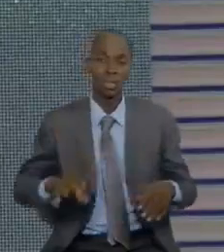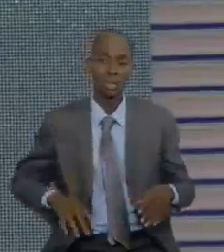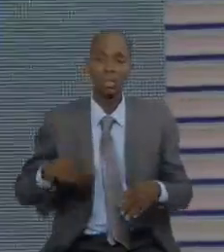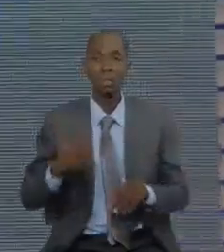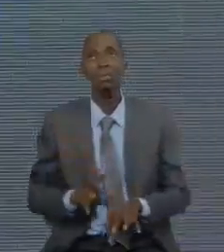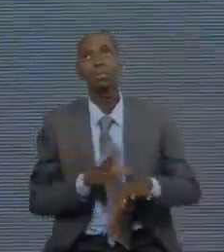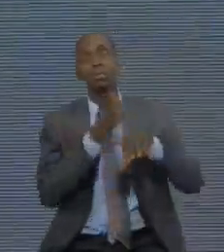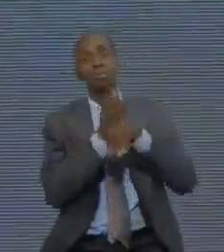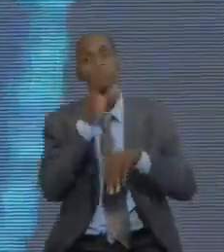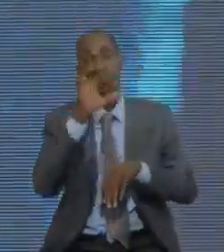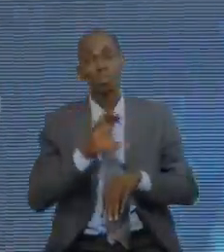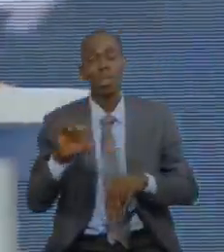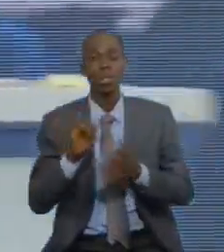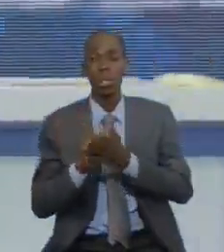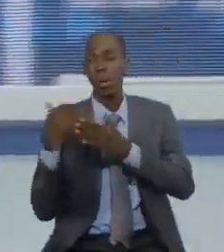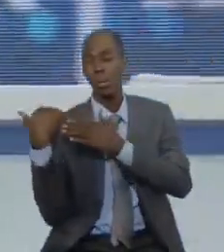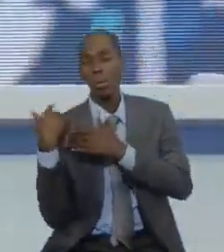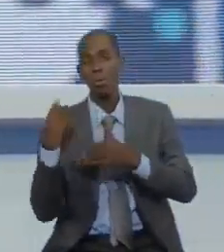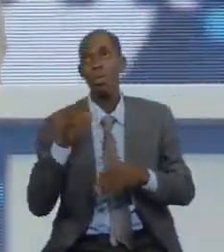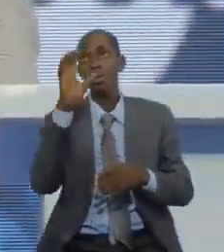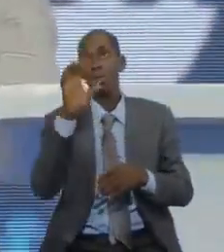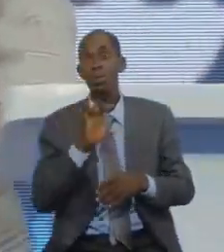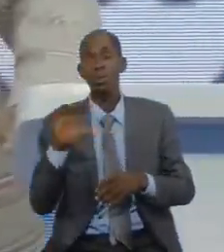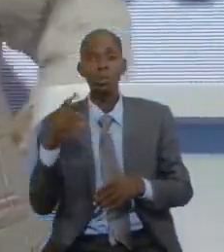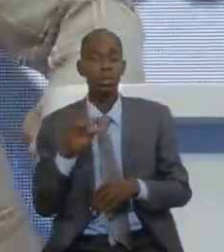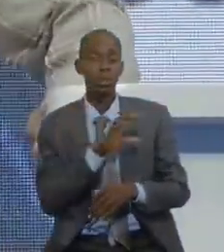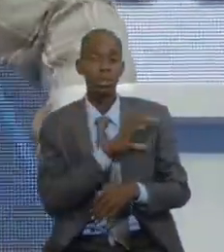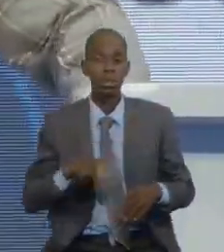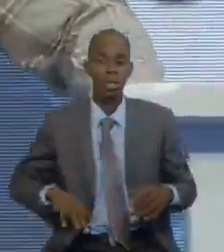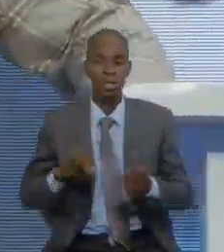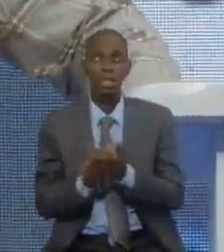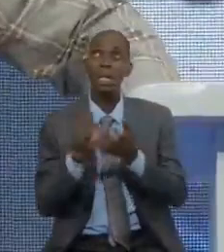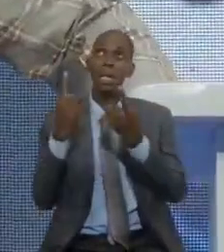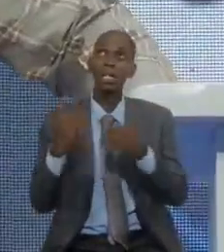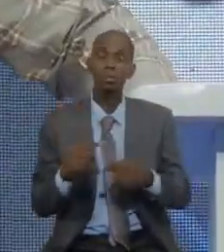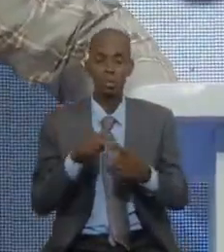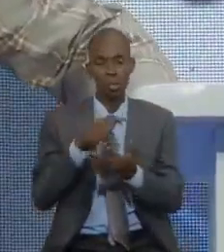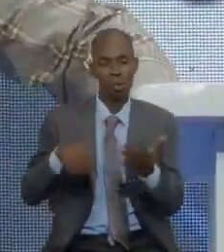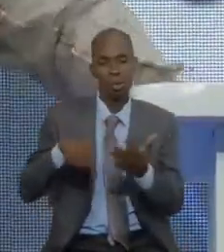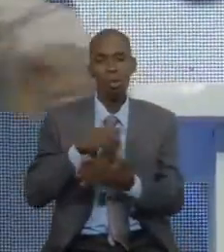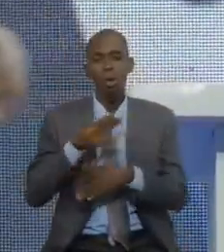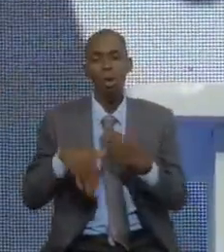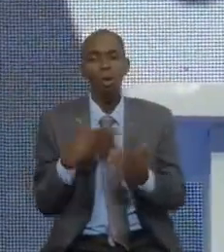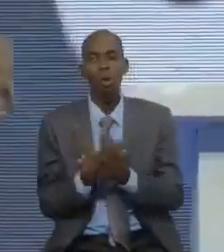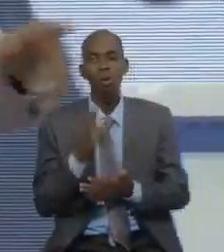the cross, the Christ that came to cancel all your condemnation,